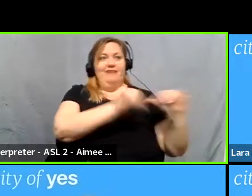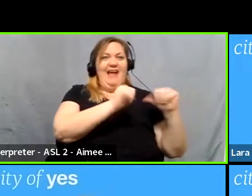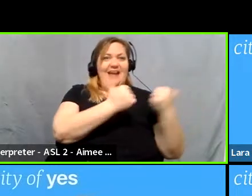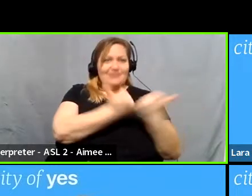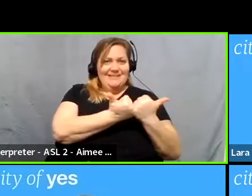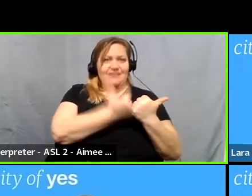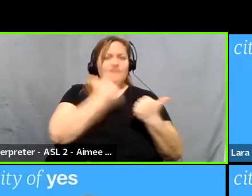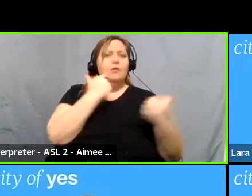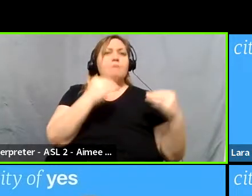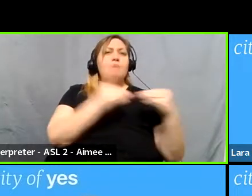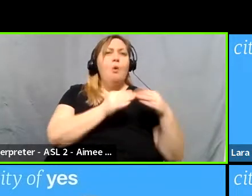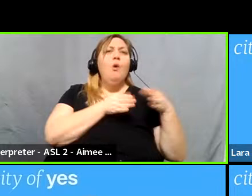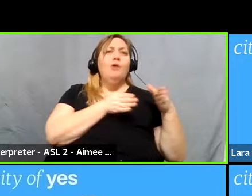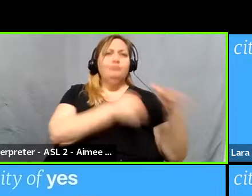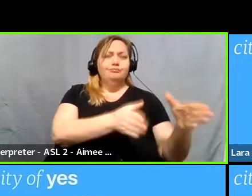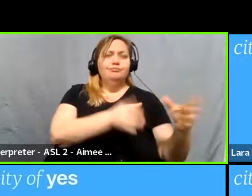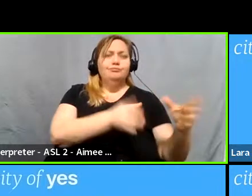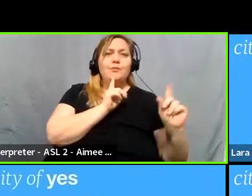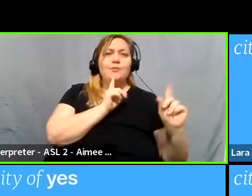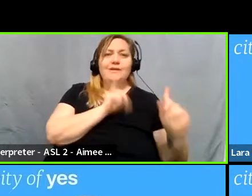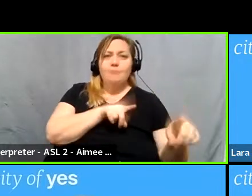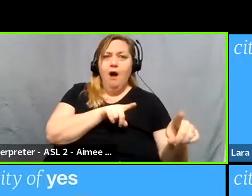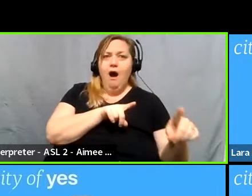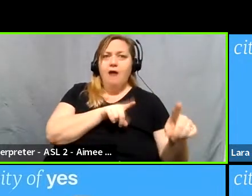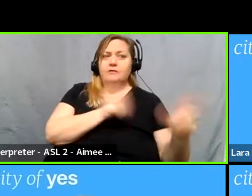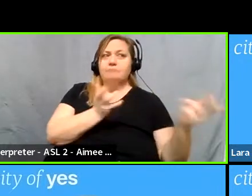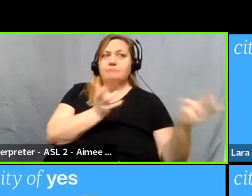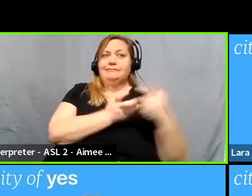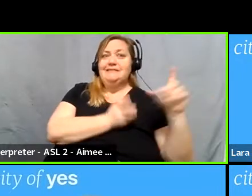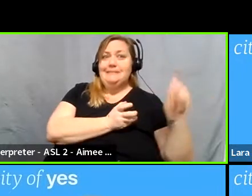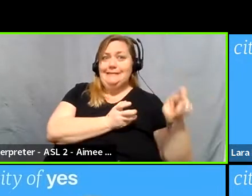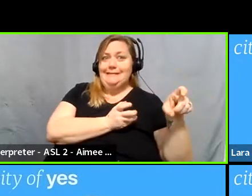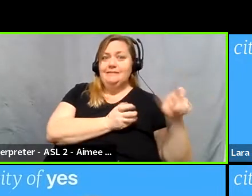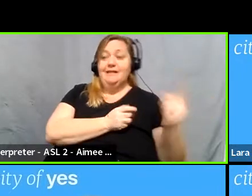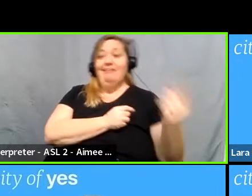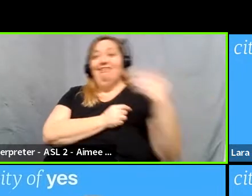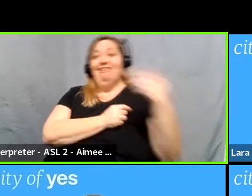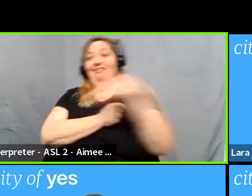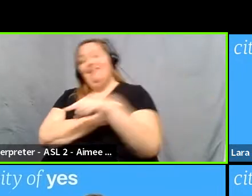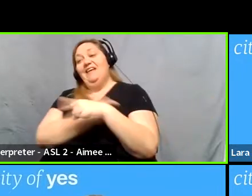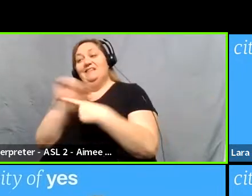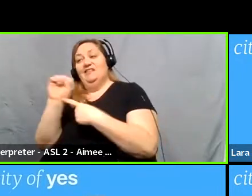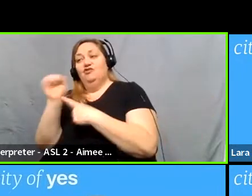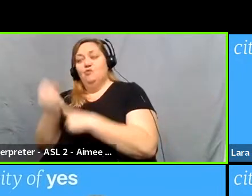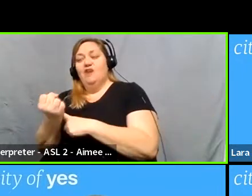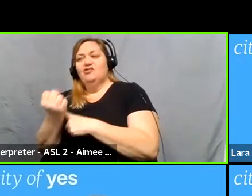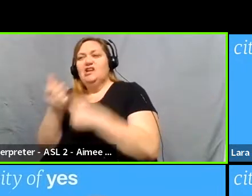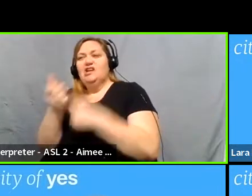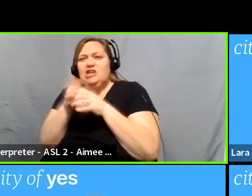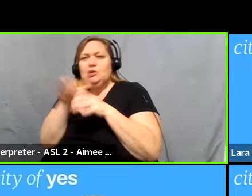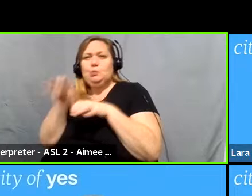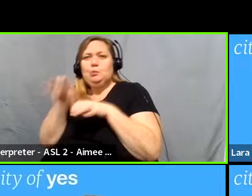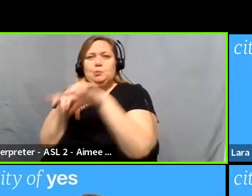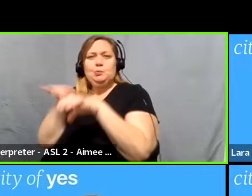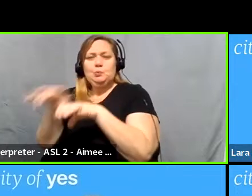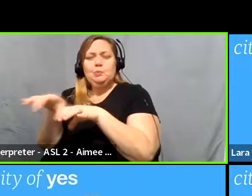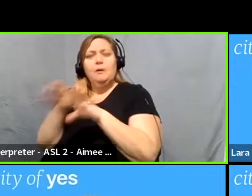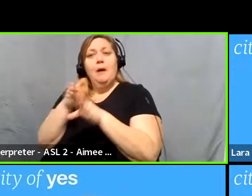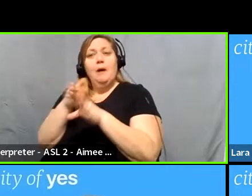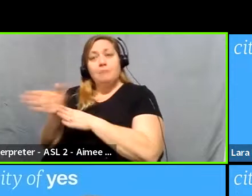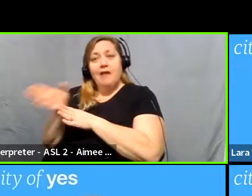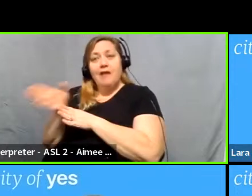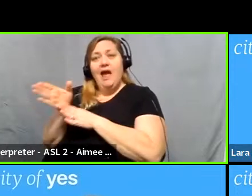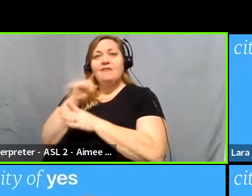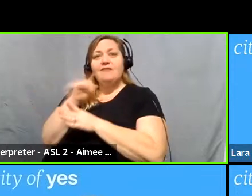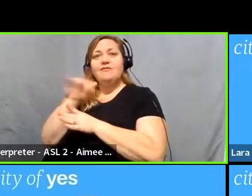sister agencies to respond to those new infrastructure needs. A little bit of housing in every neighborhood, especially a plan that, you know, plays